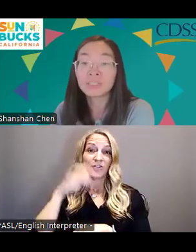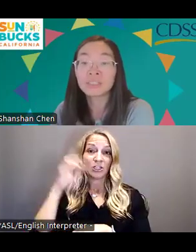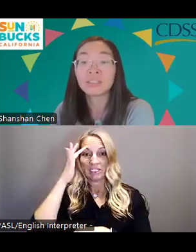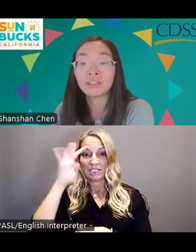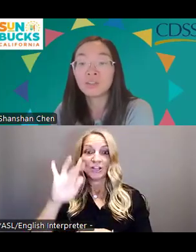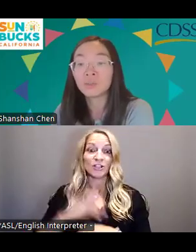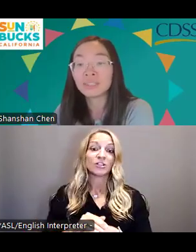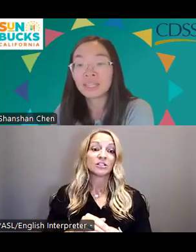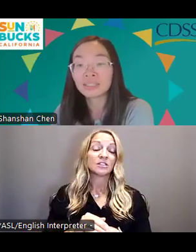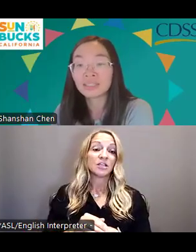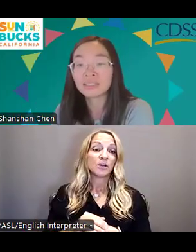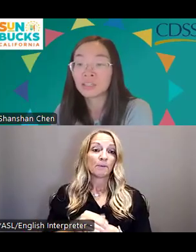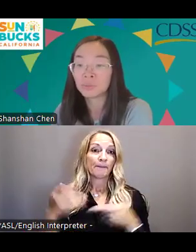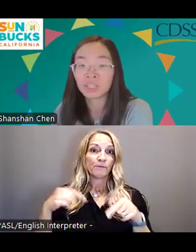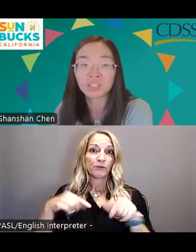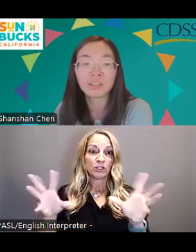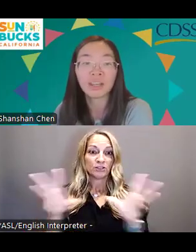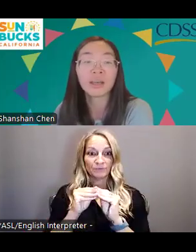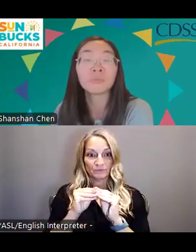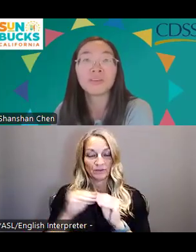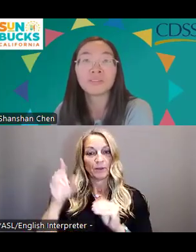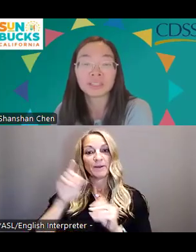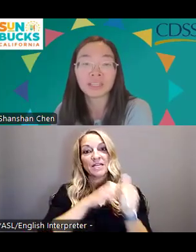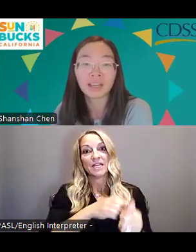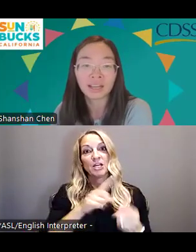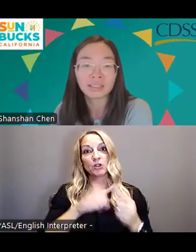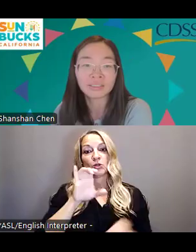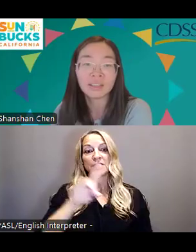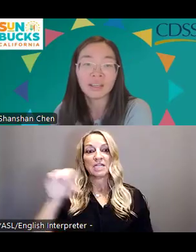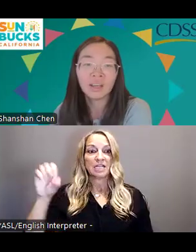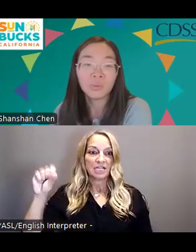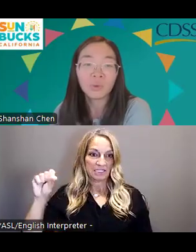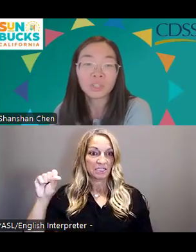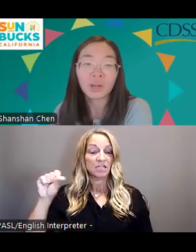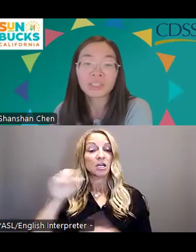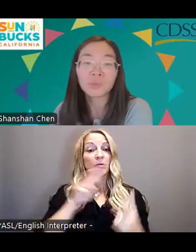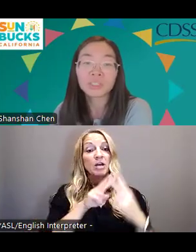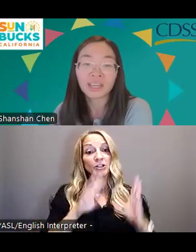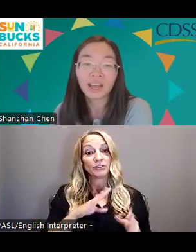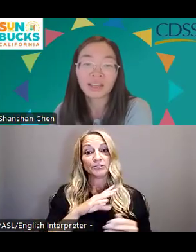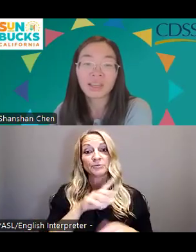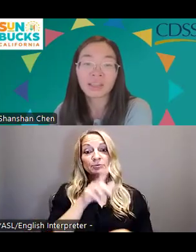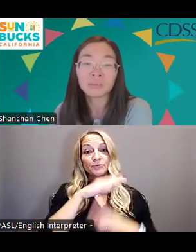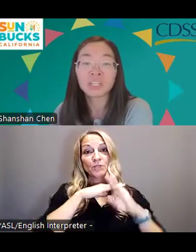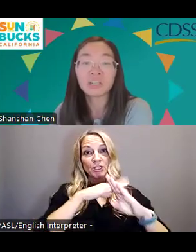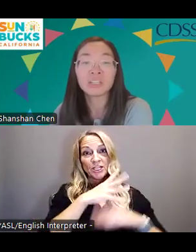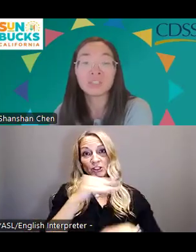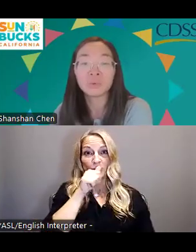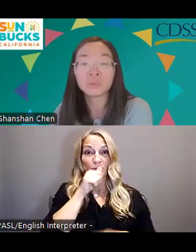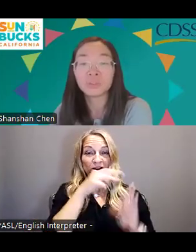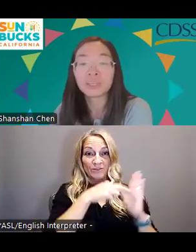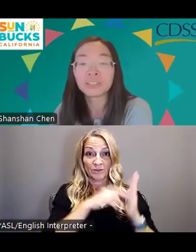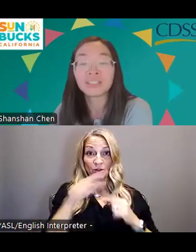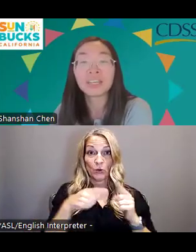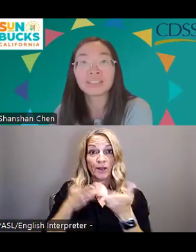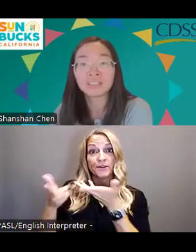affiliates must adhere to CDSS data protection and privacy guidelines when interacting with AI and machine learning